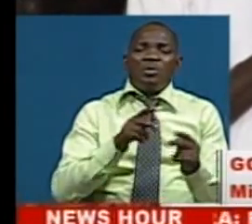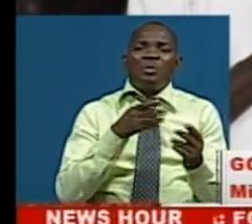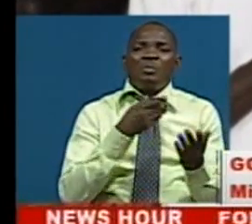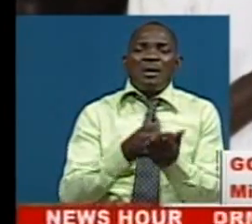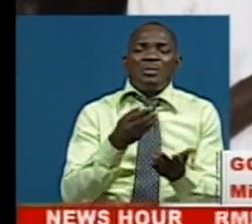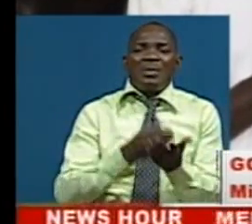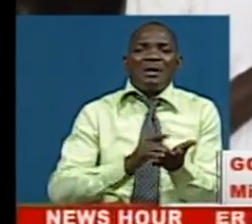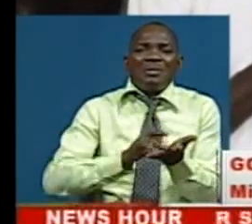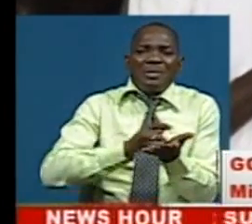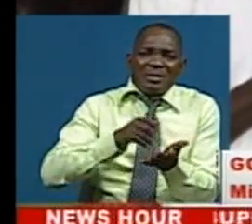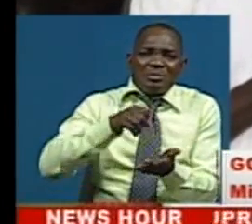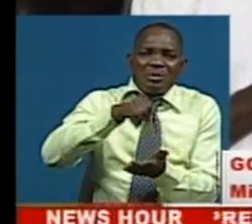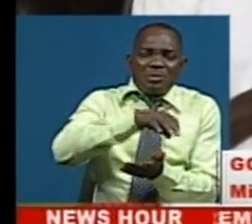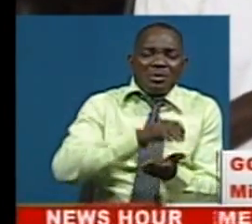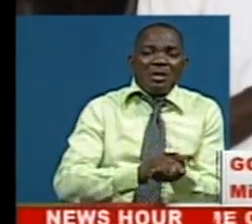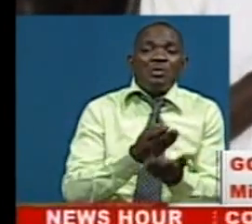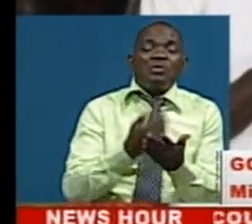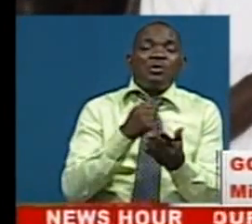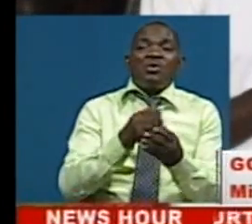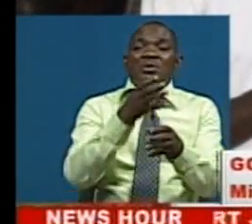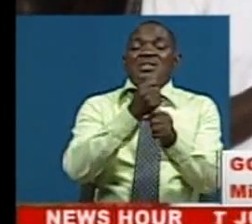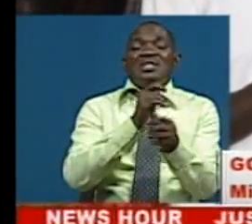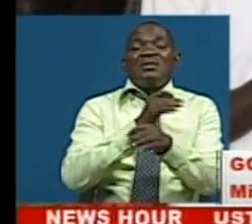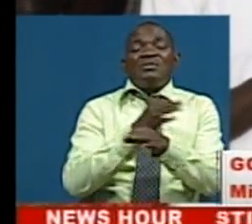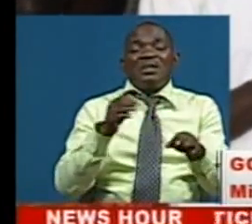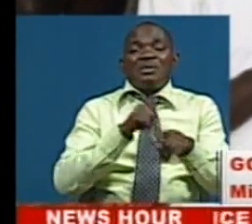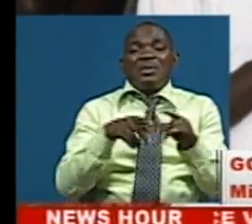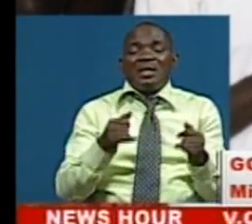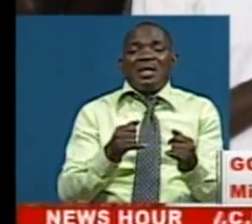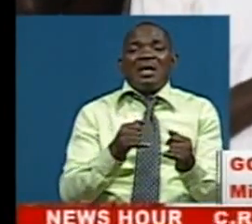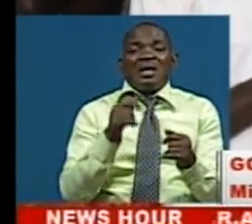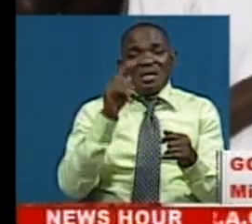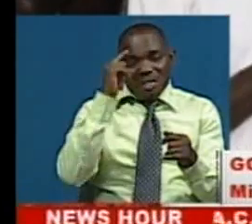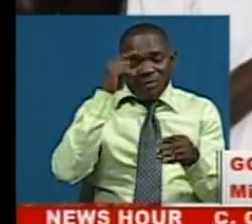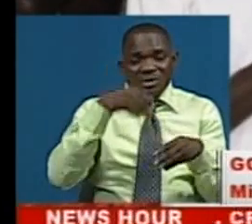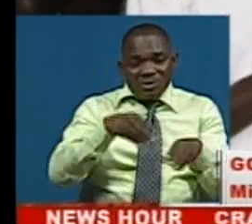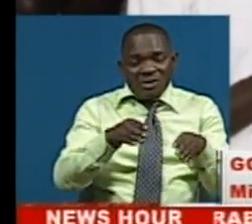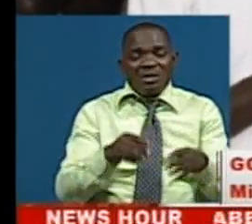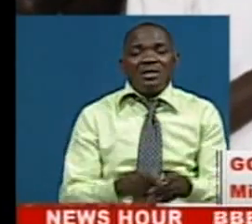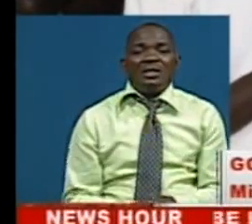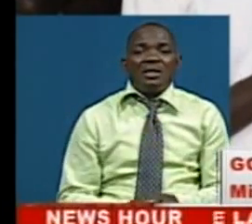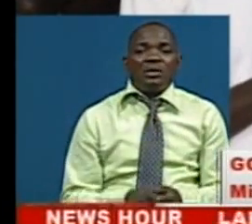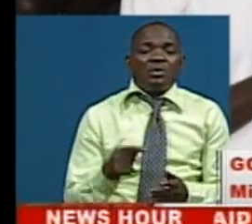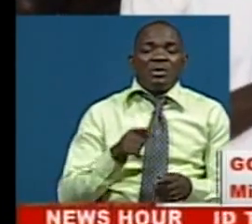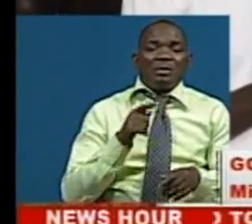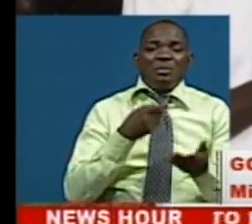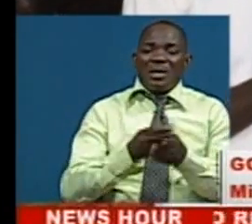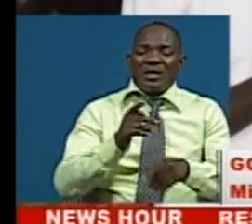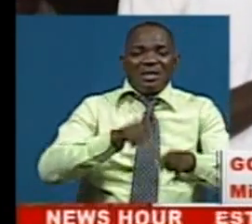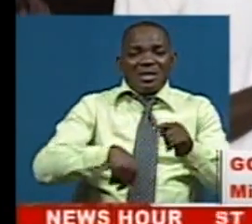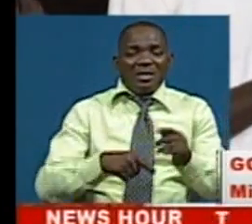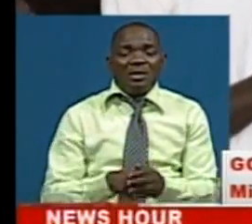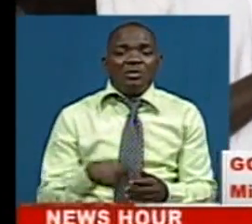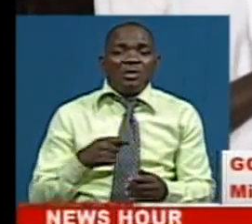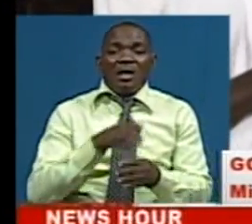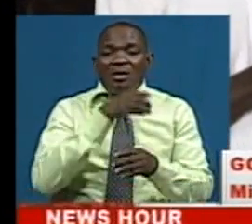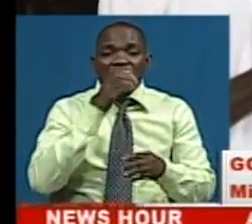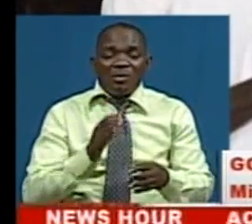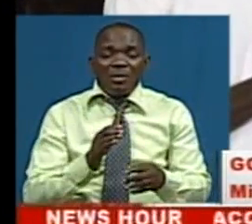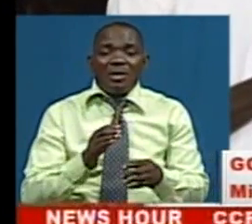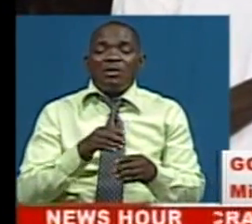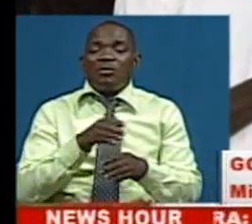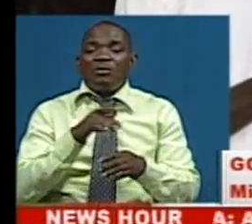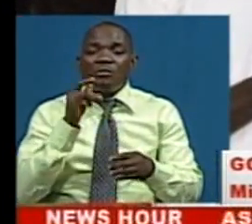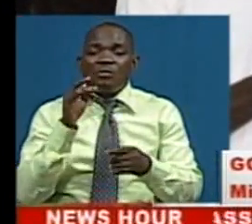We used to get free fertilizer for our cocoa, but now it is being sold to us and we cannot buy, so our cocoa farms are